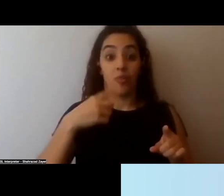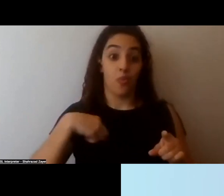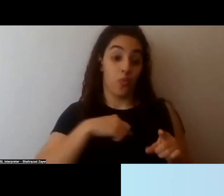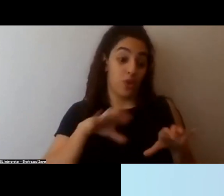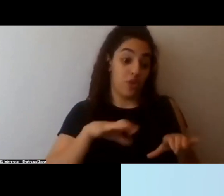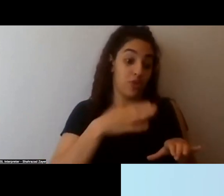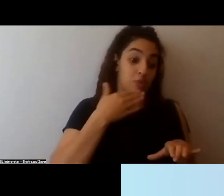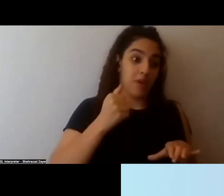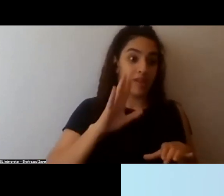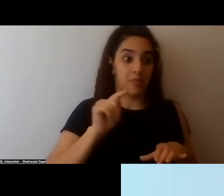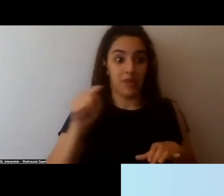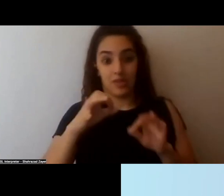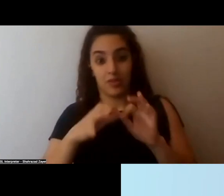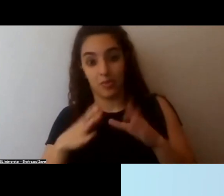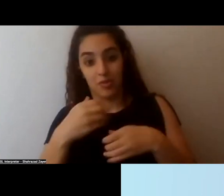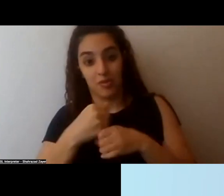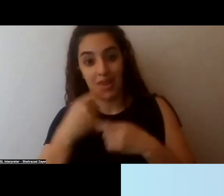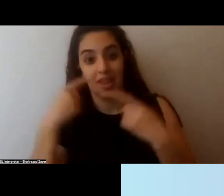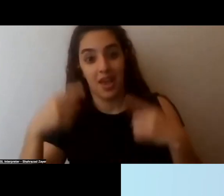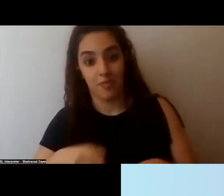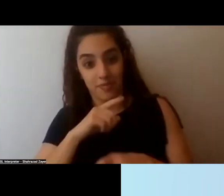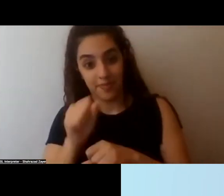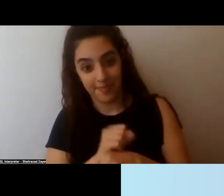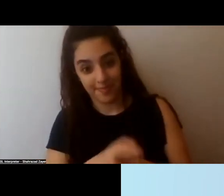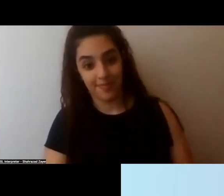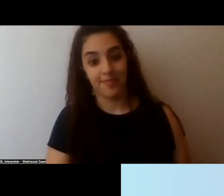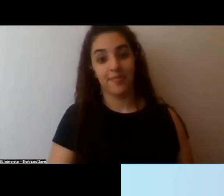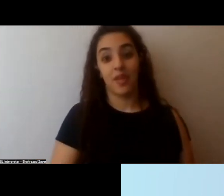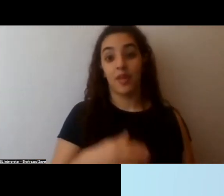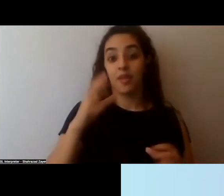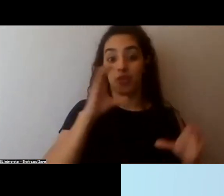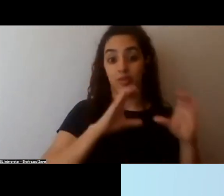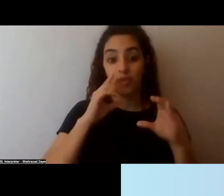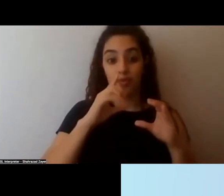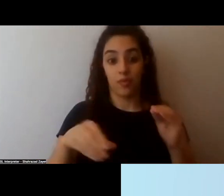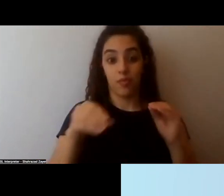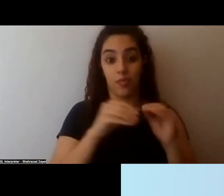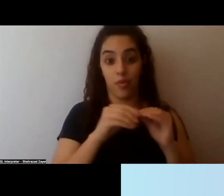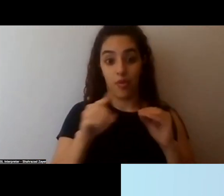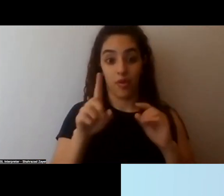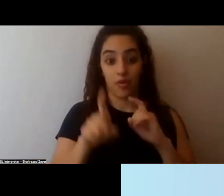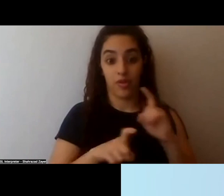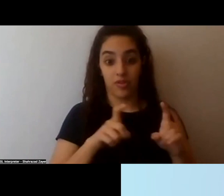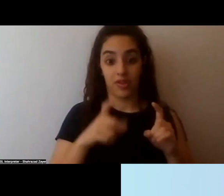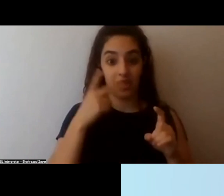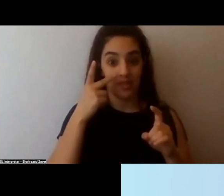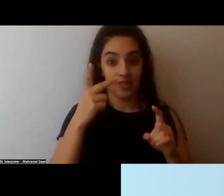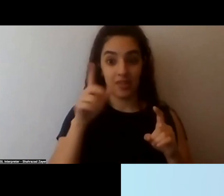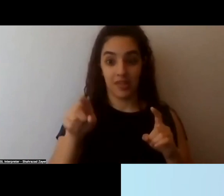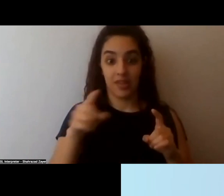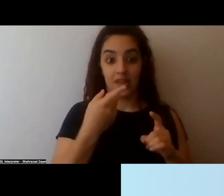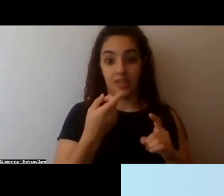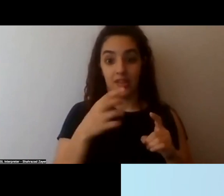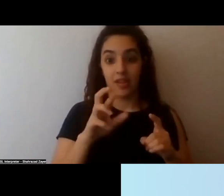Looking for questions. And I see Dr. Tucker is really fast to answer these, but I